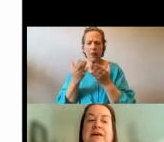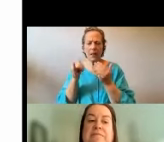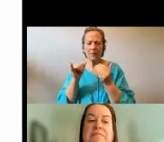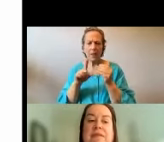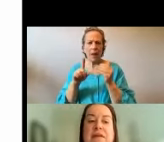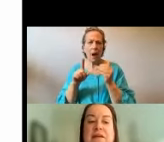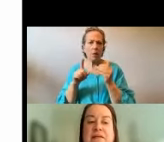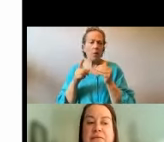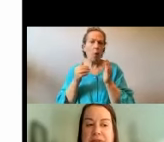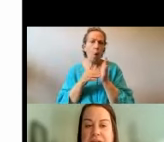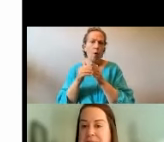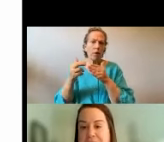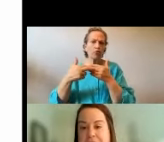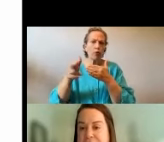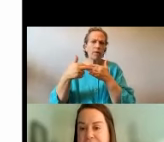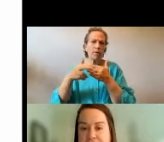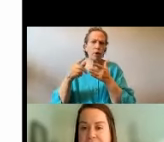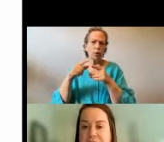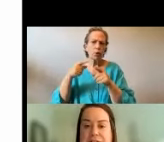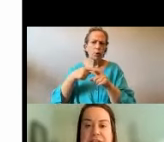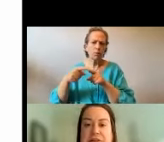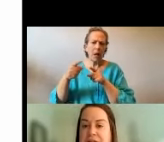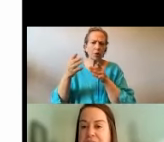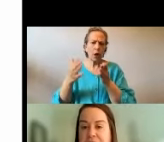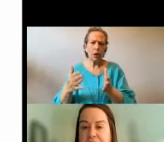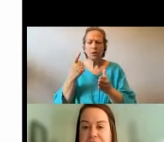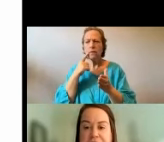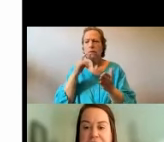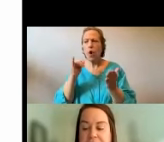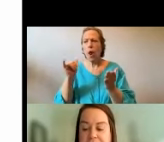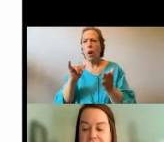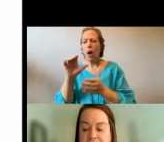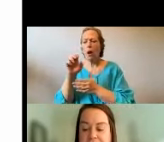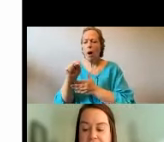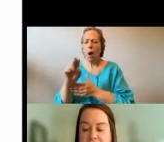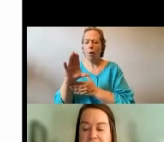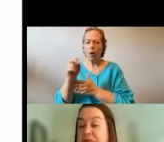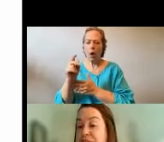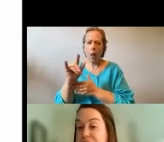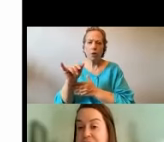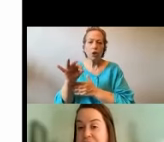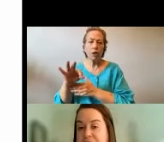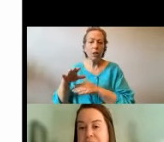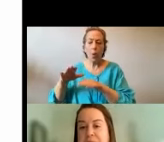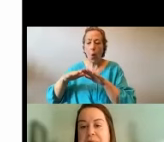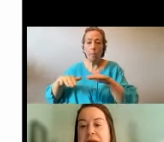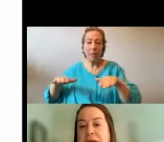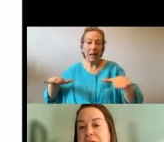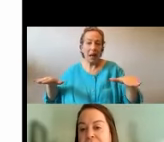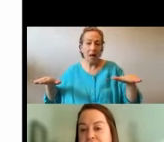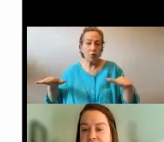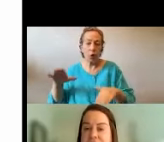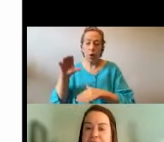specialists for care, pediatric endocrinology or oncology or allergists, for example.